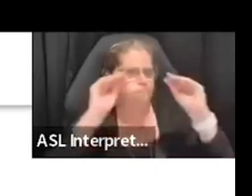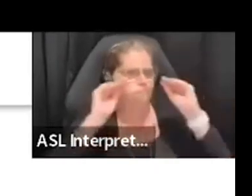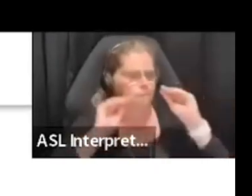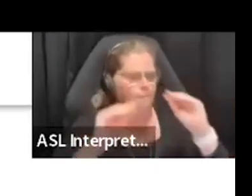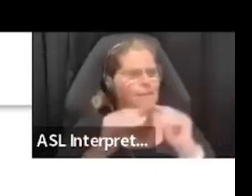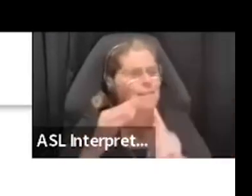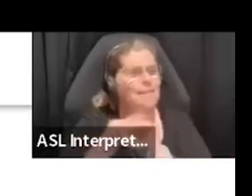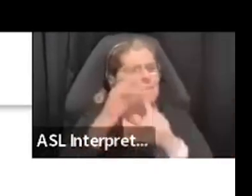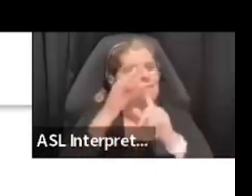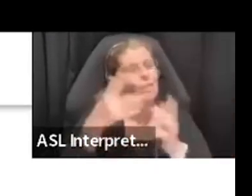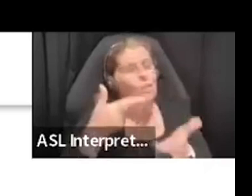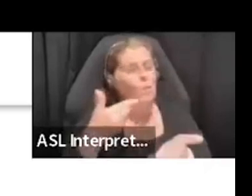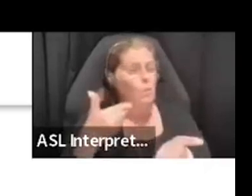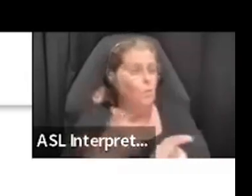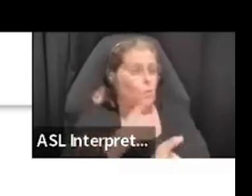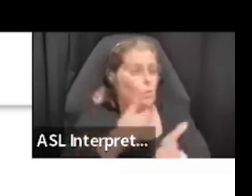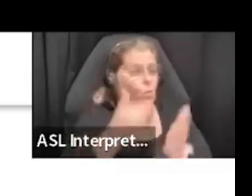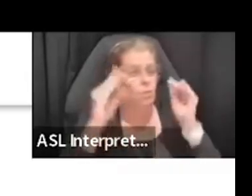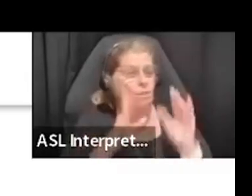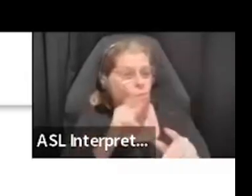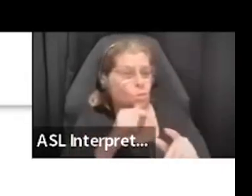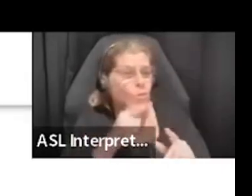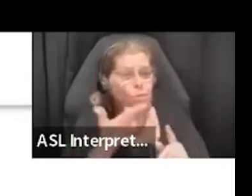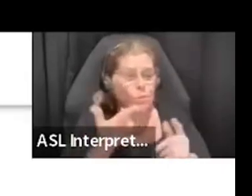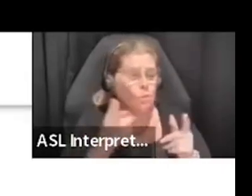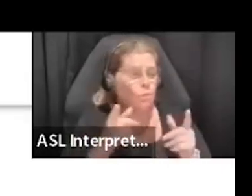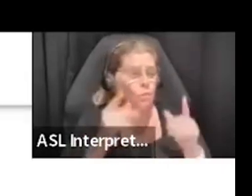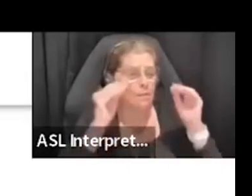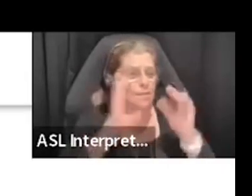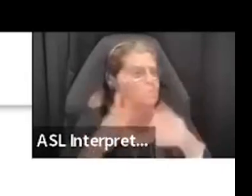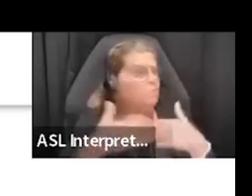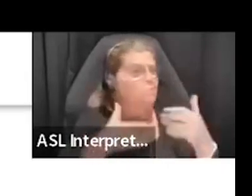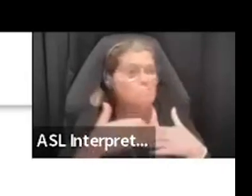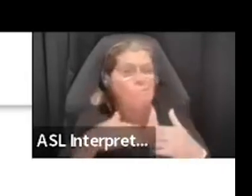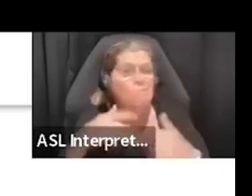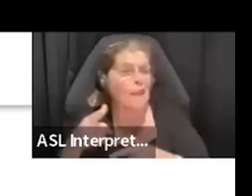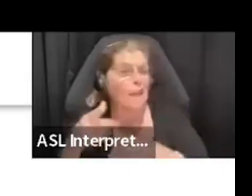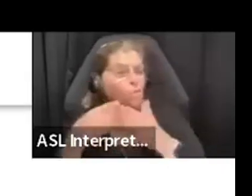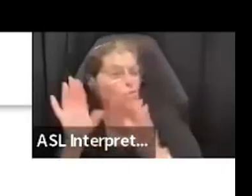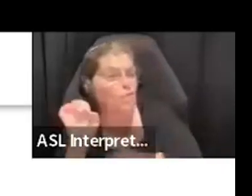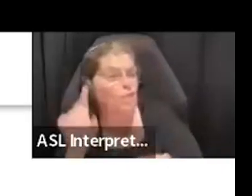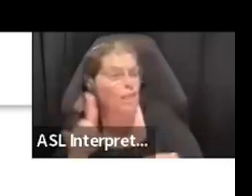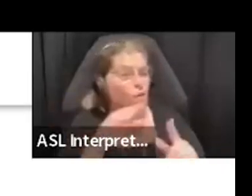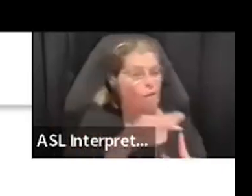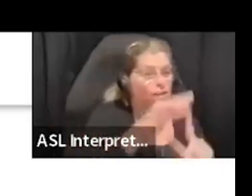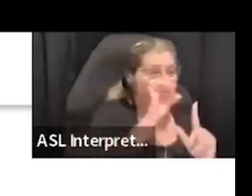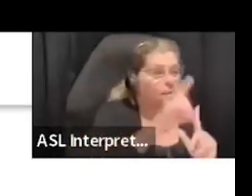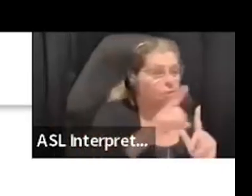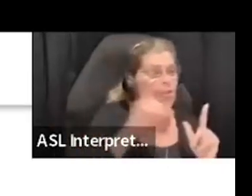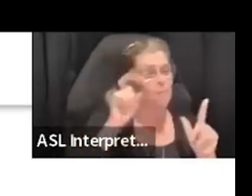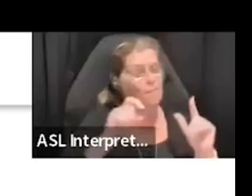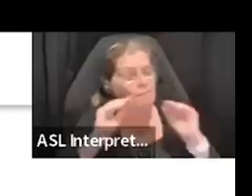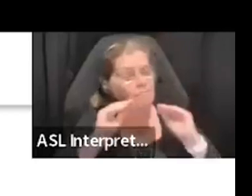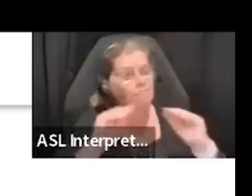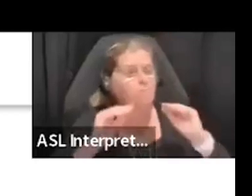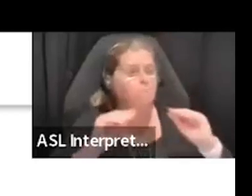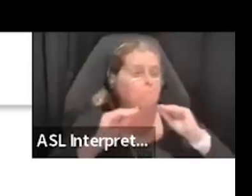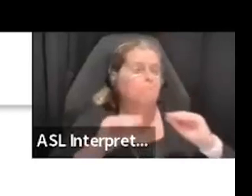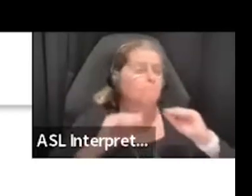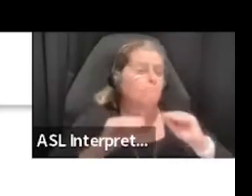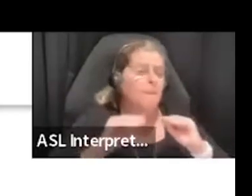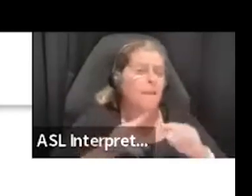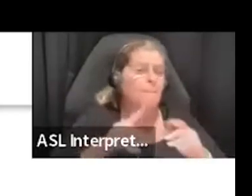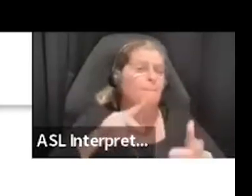new special ed teachers or even regular special ed teachers. But it has to be